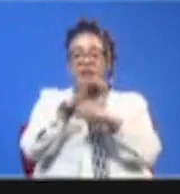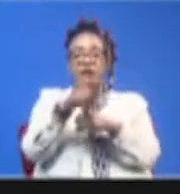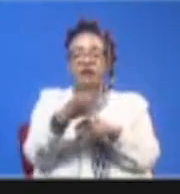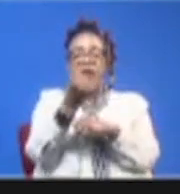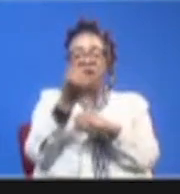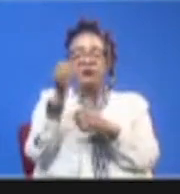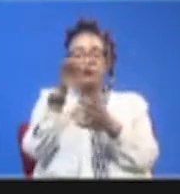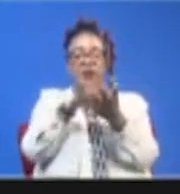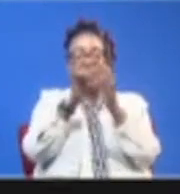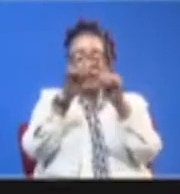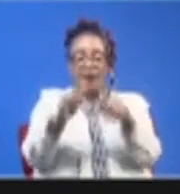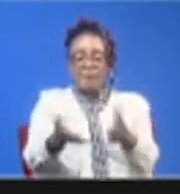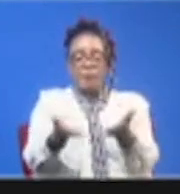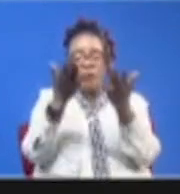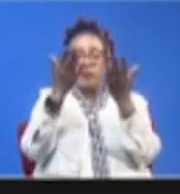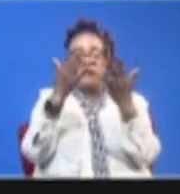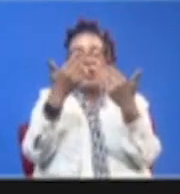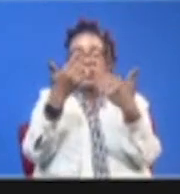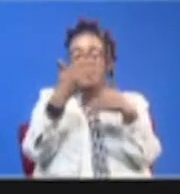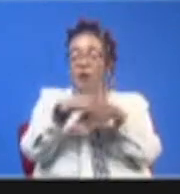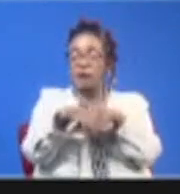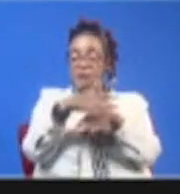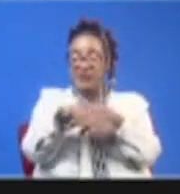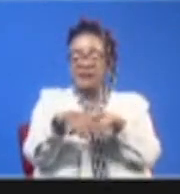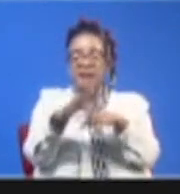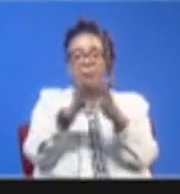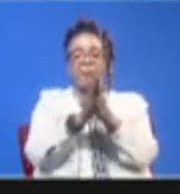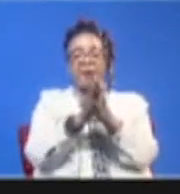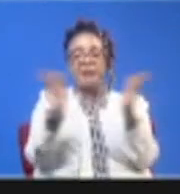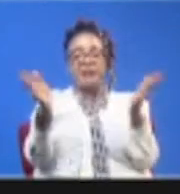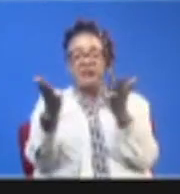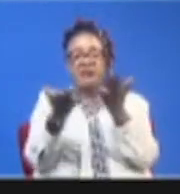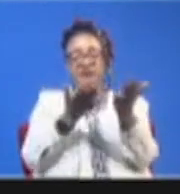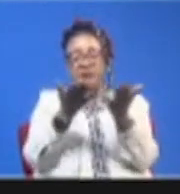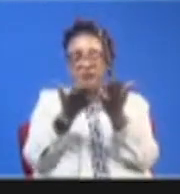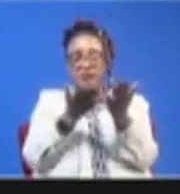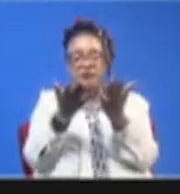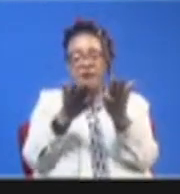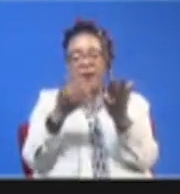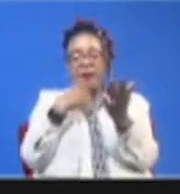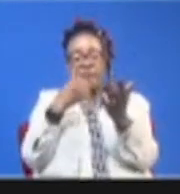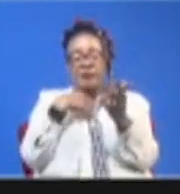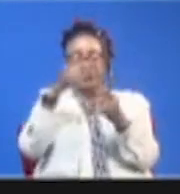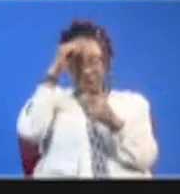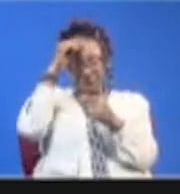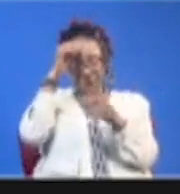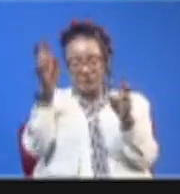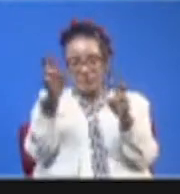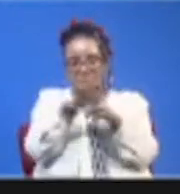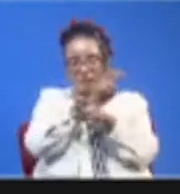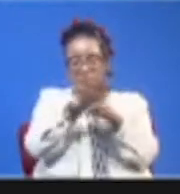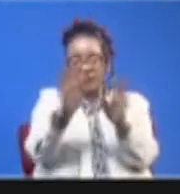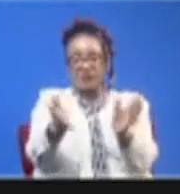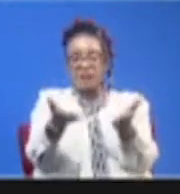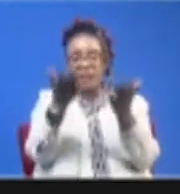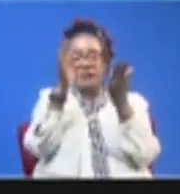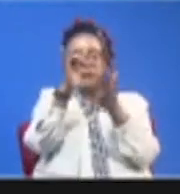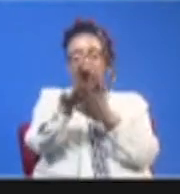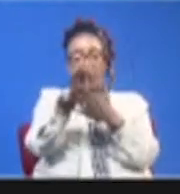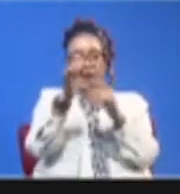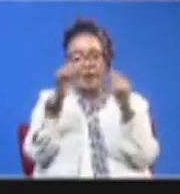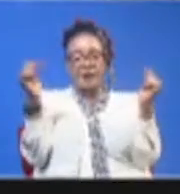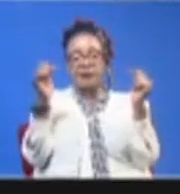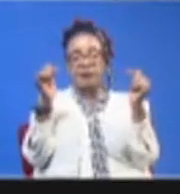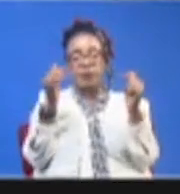promote accountability in public service by keeping the government in check and enhance the fight against corruption.